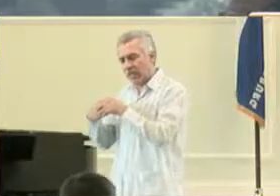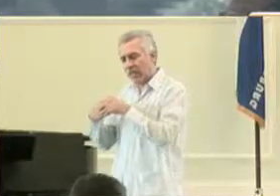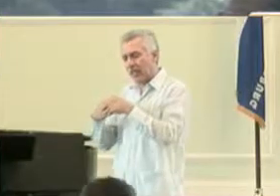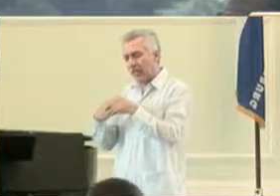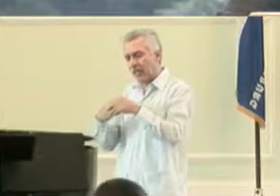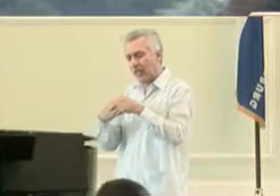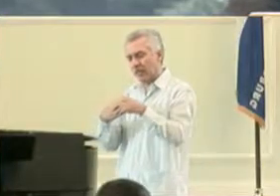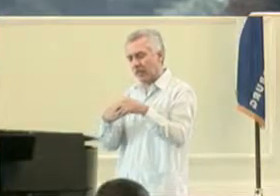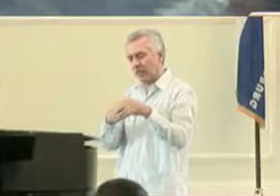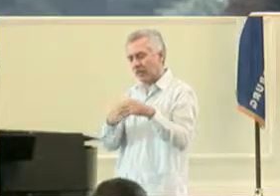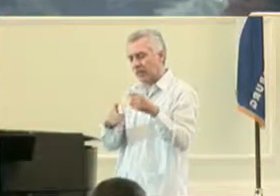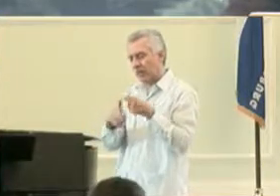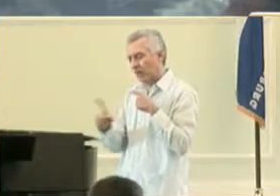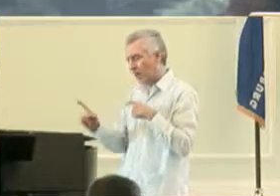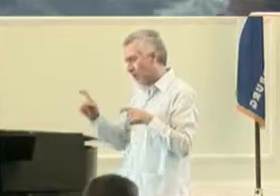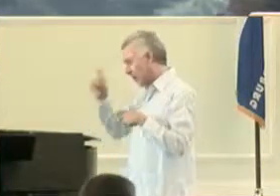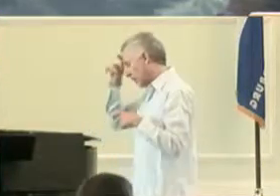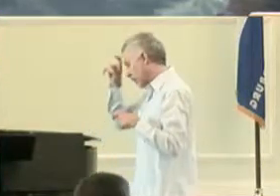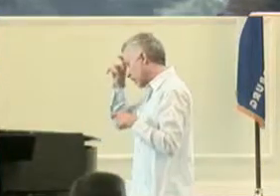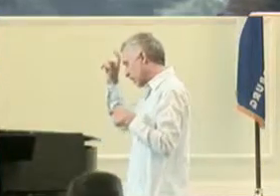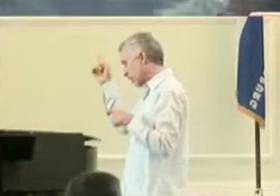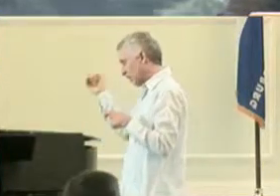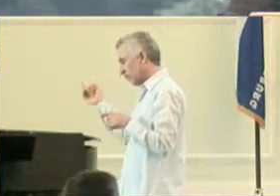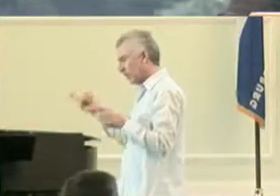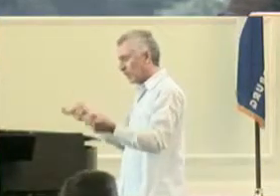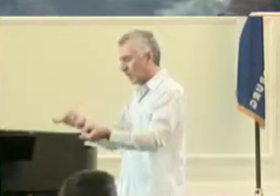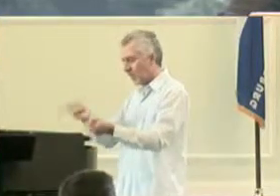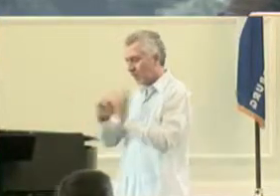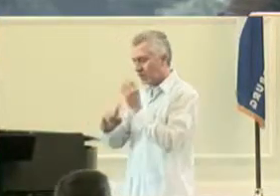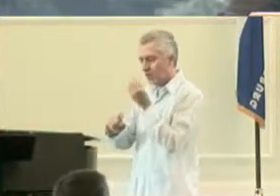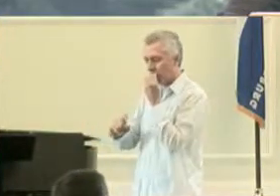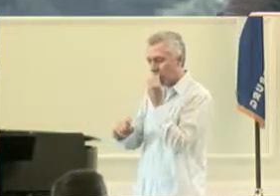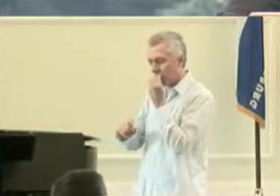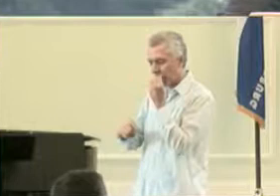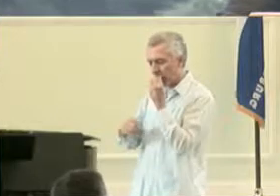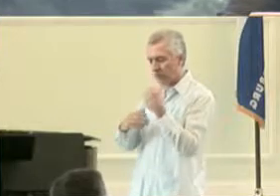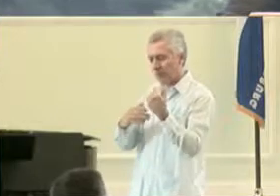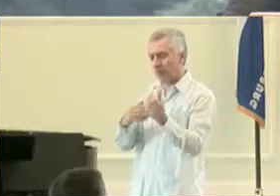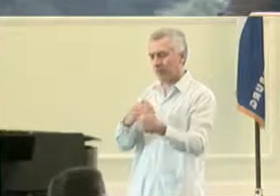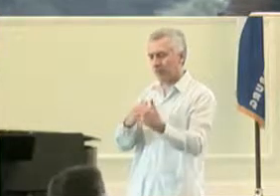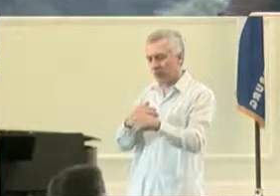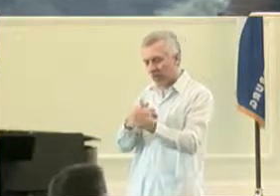giving us food to eat, spiritual bread,